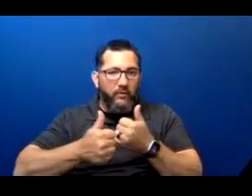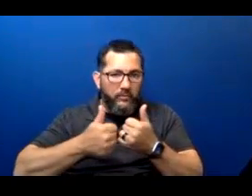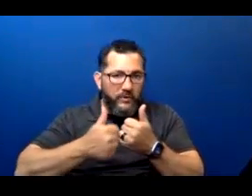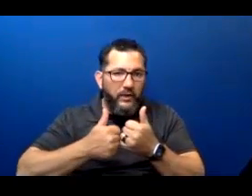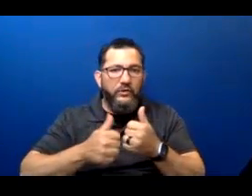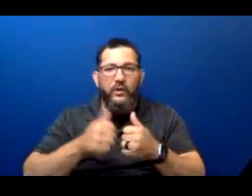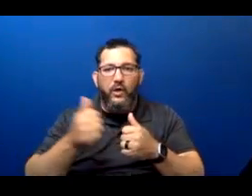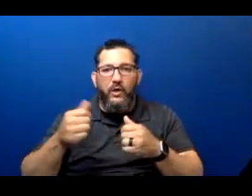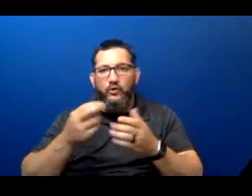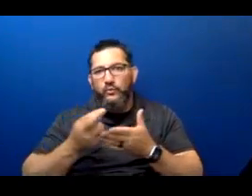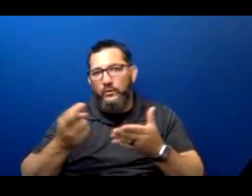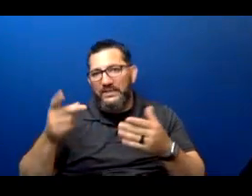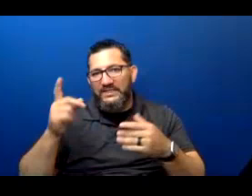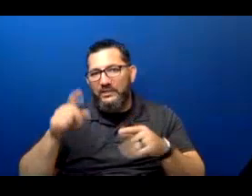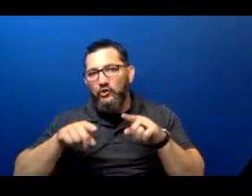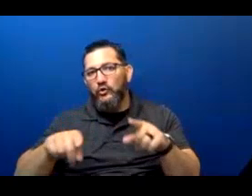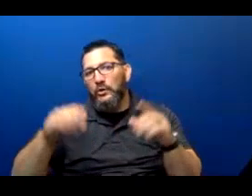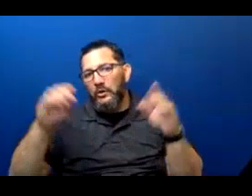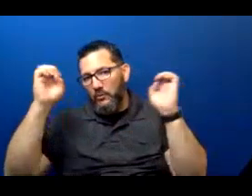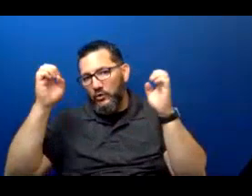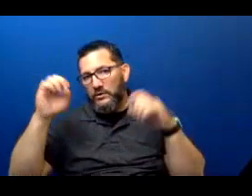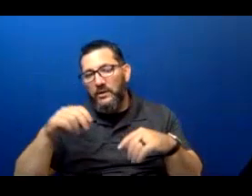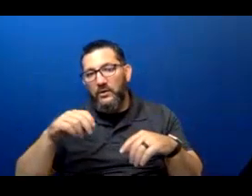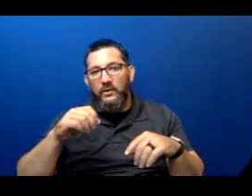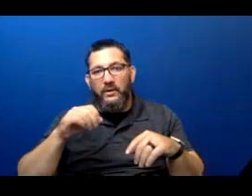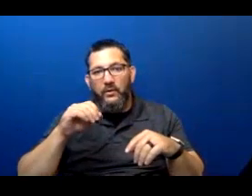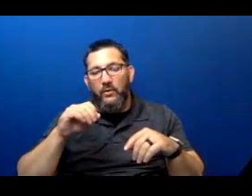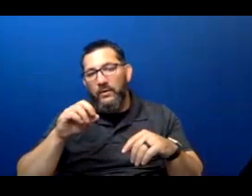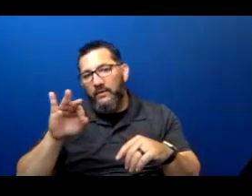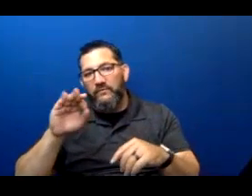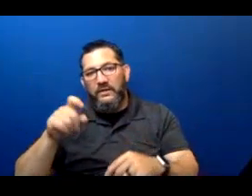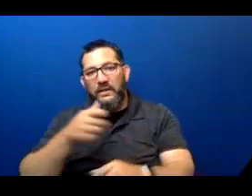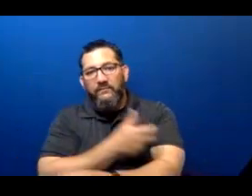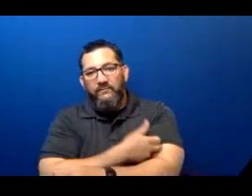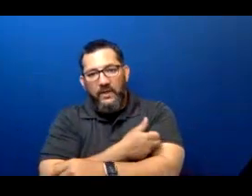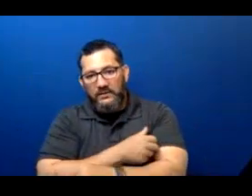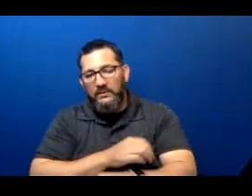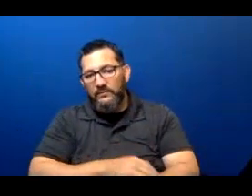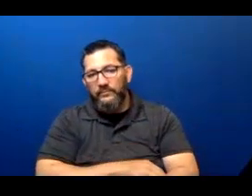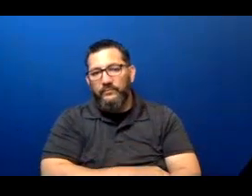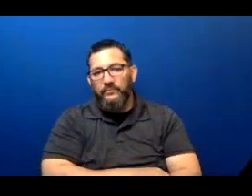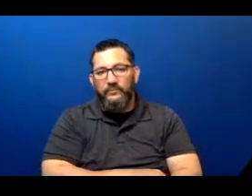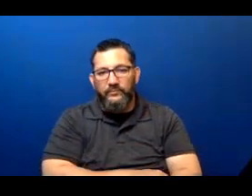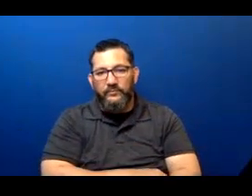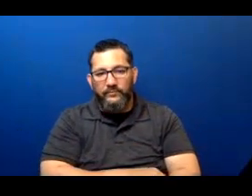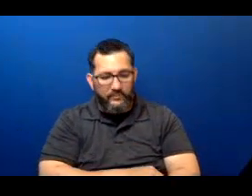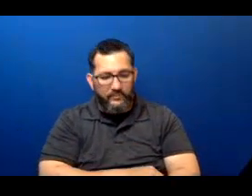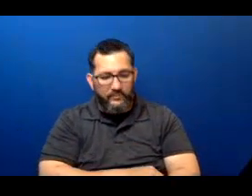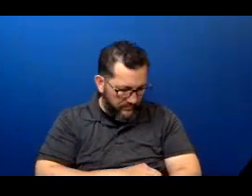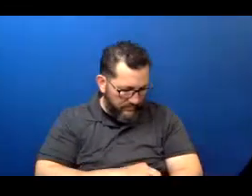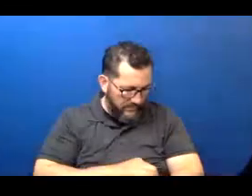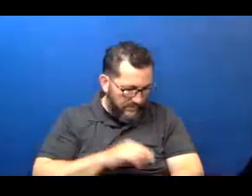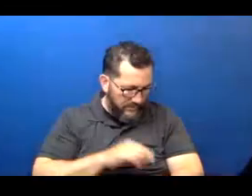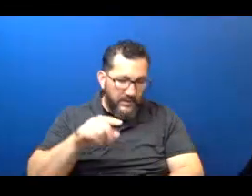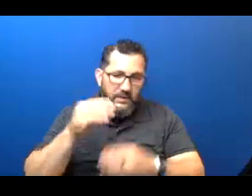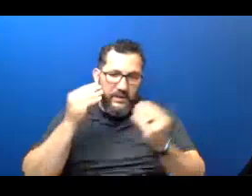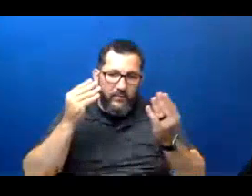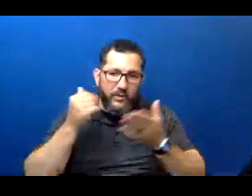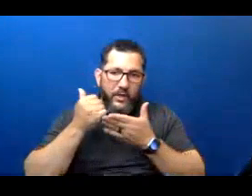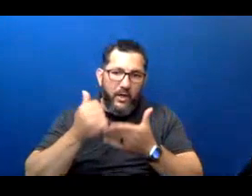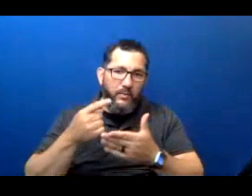key resources during emergencies or vaccine rollout. So this information helps us